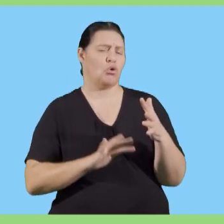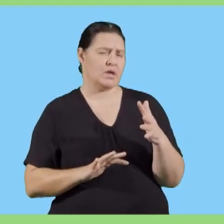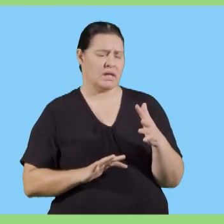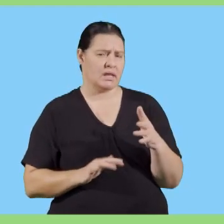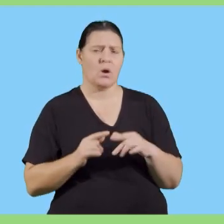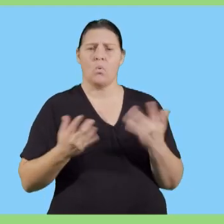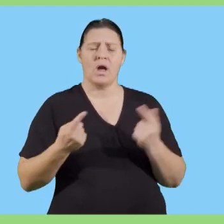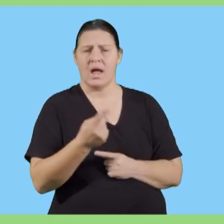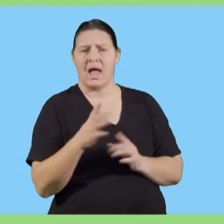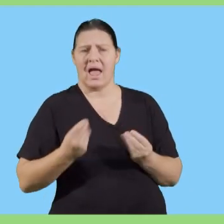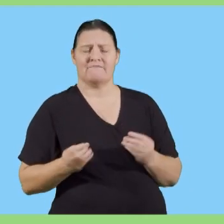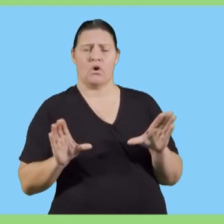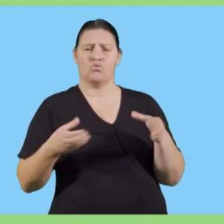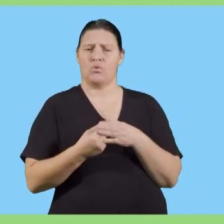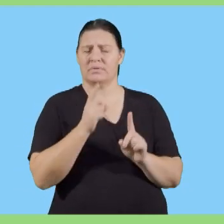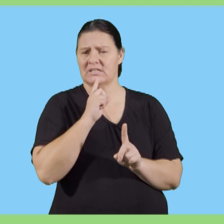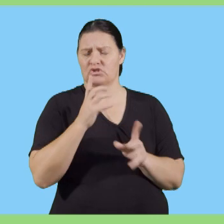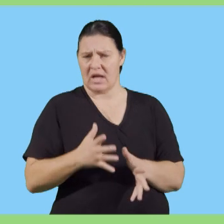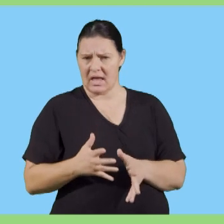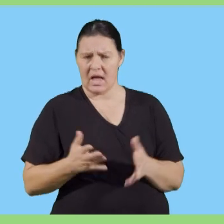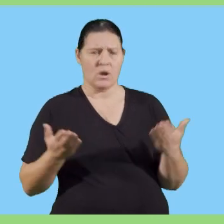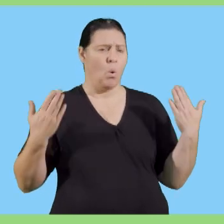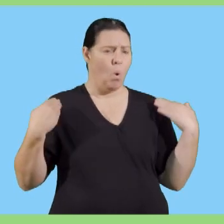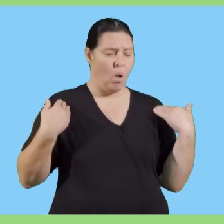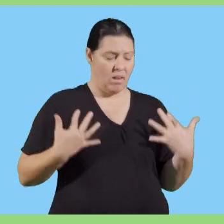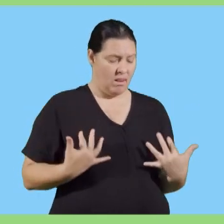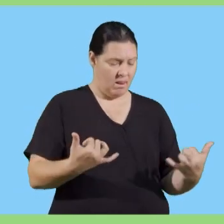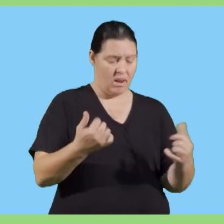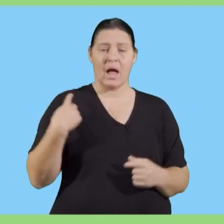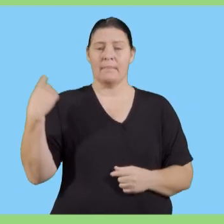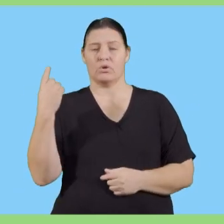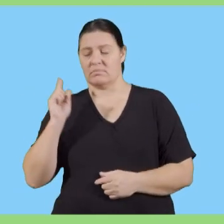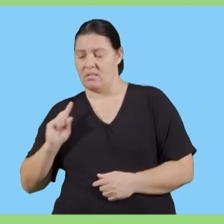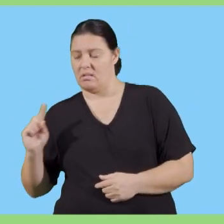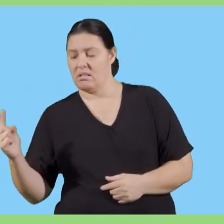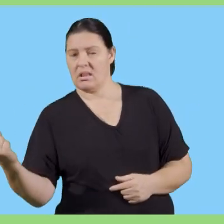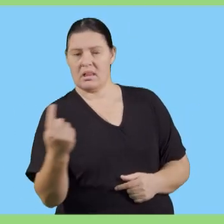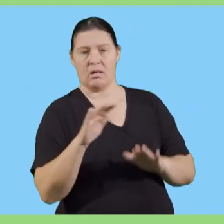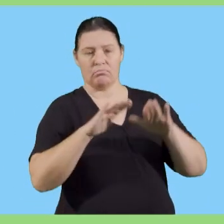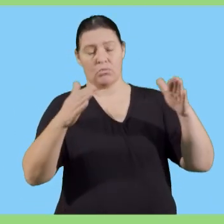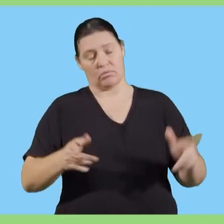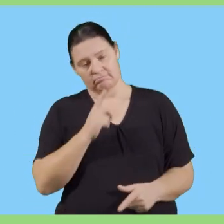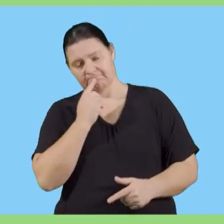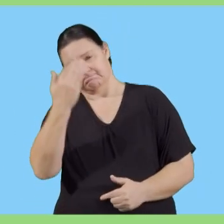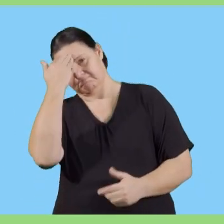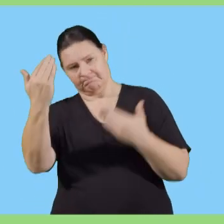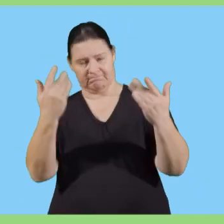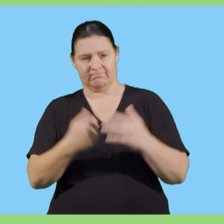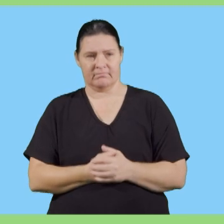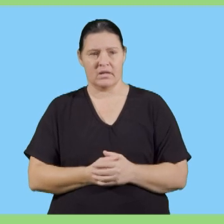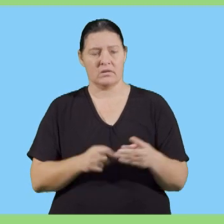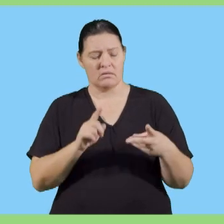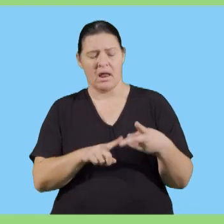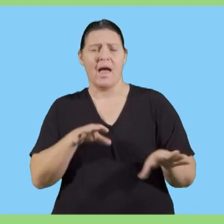this scenario where there is a group of teachers in the hall and a principal is walking to the podium to greet them? Our